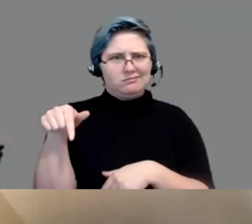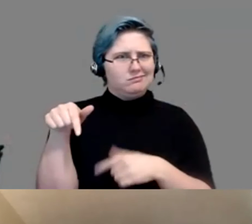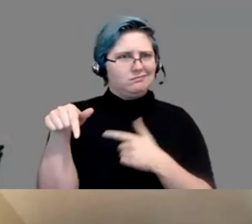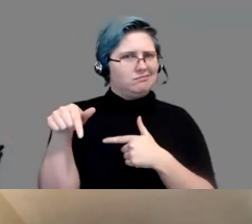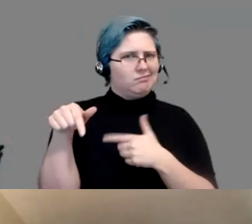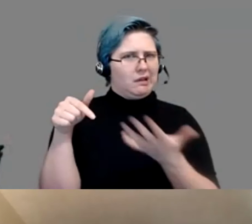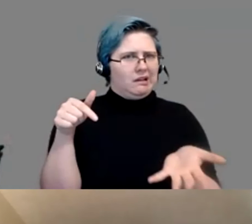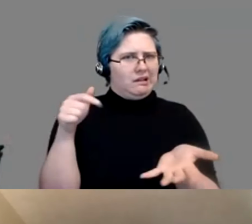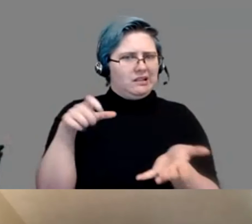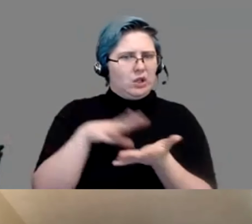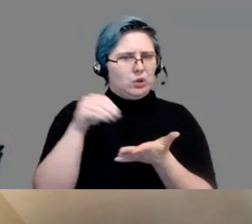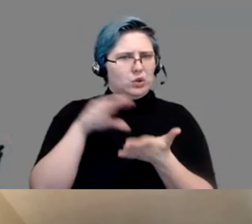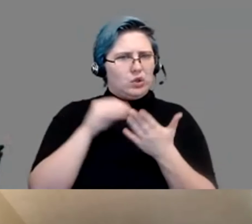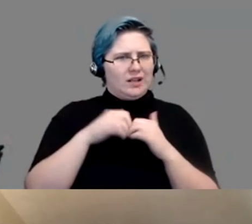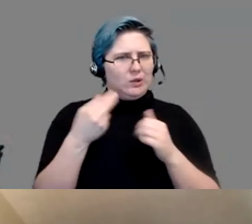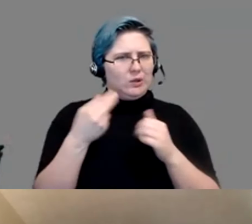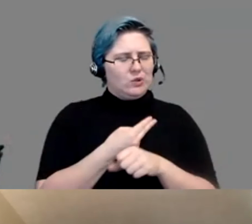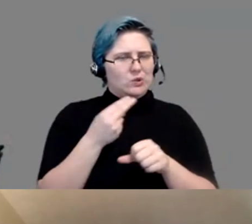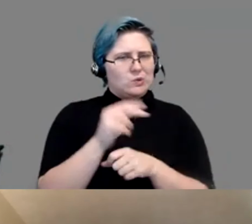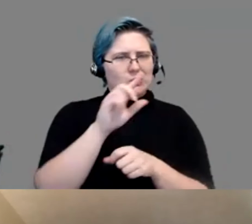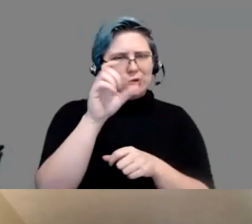to learn how to use Zoom.